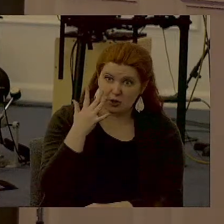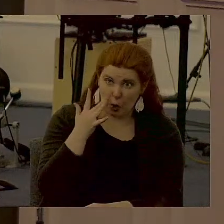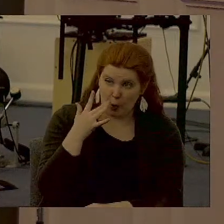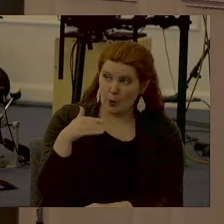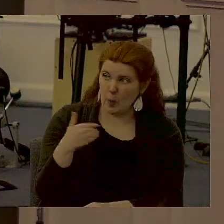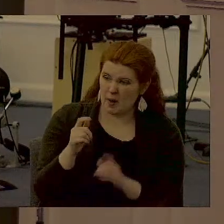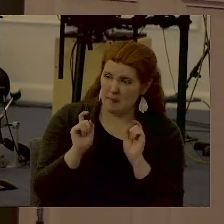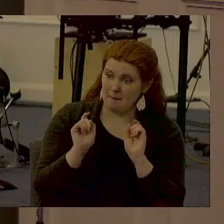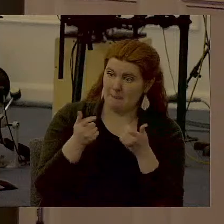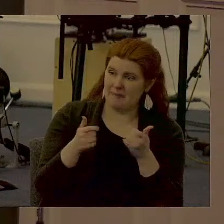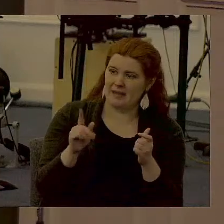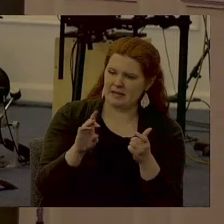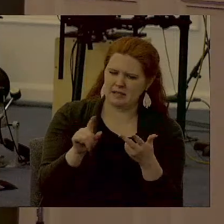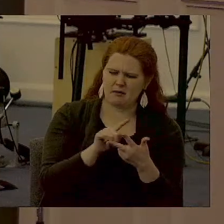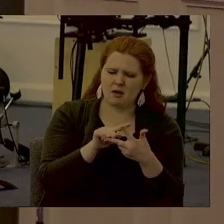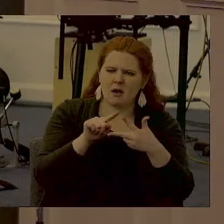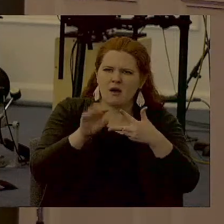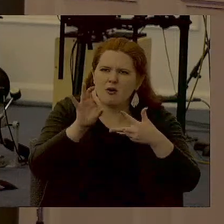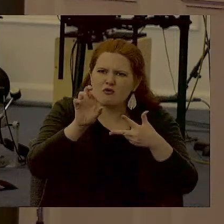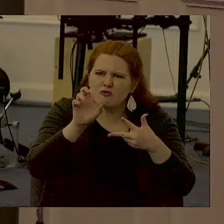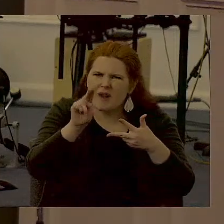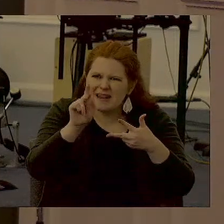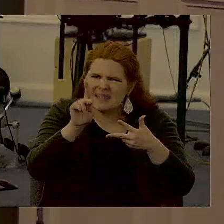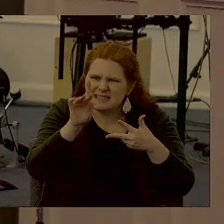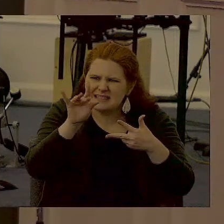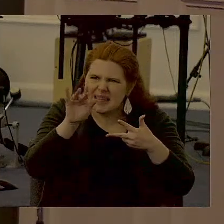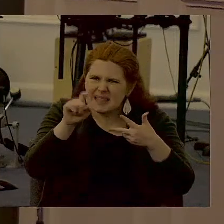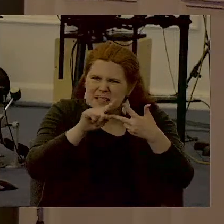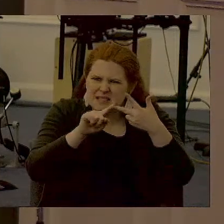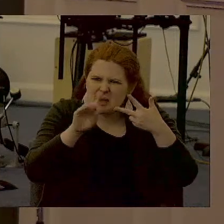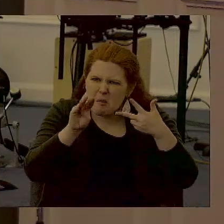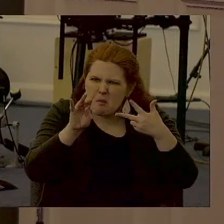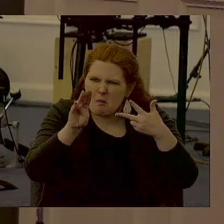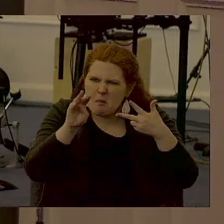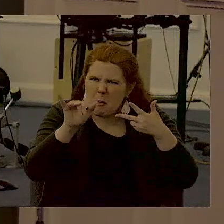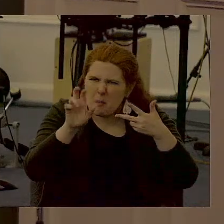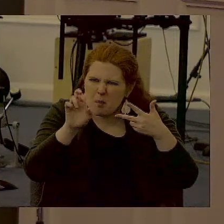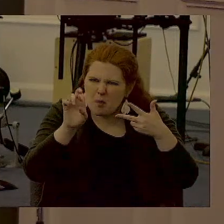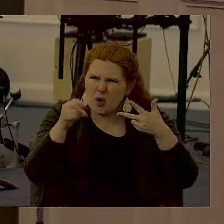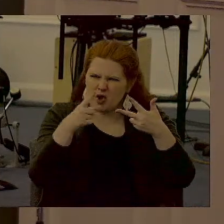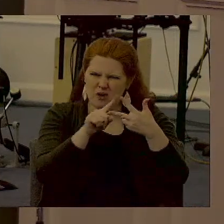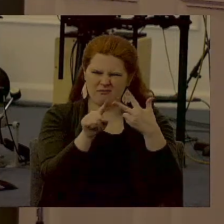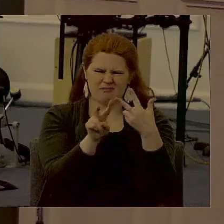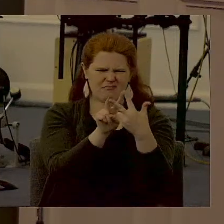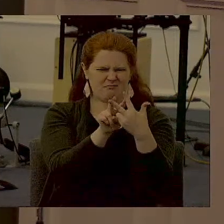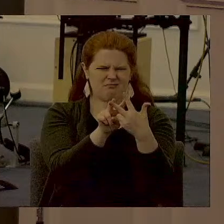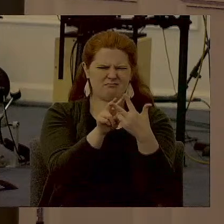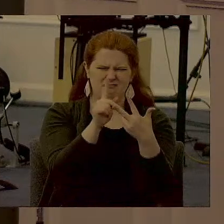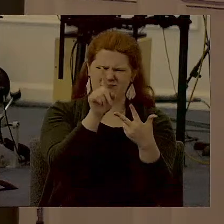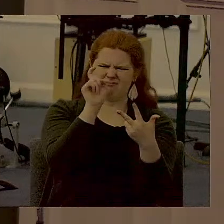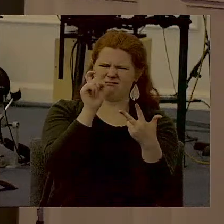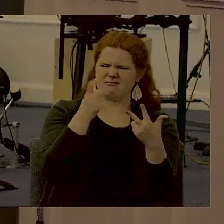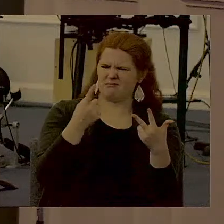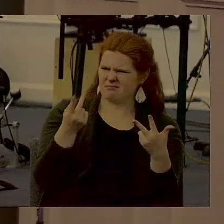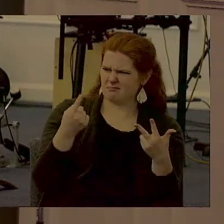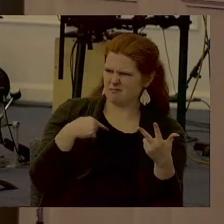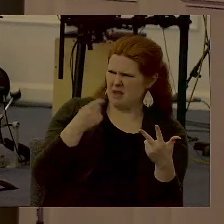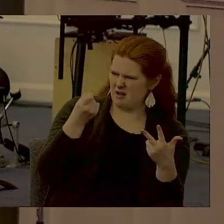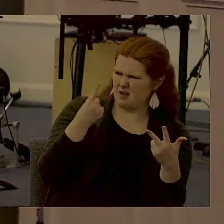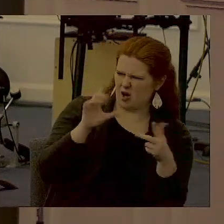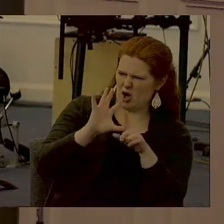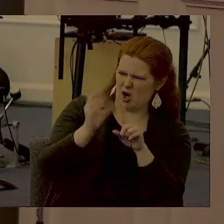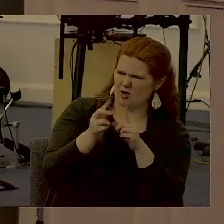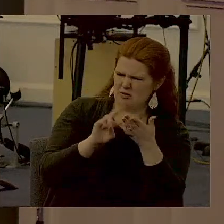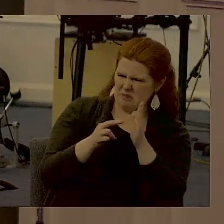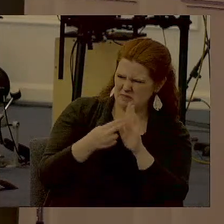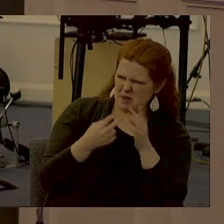deal. But frankincense and myrrh, that seems, are those socks? Like we don't understand kind of culturally what they